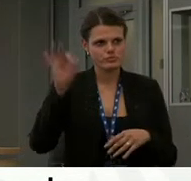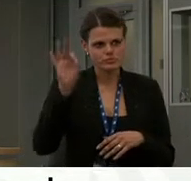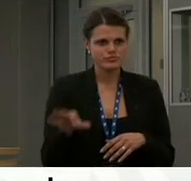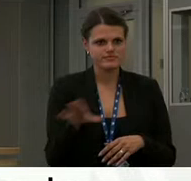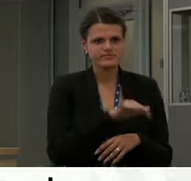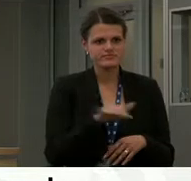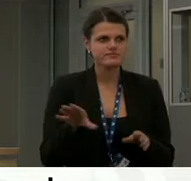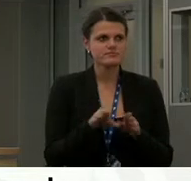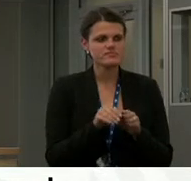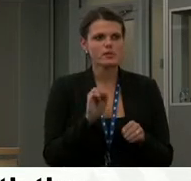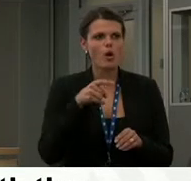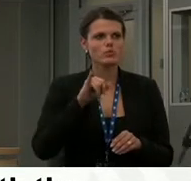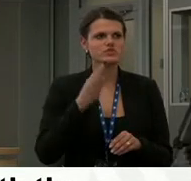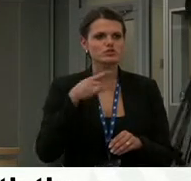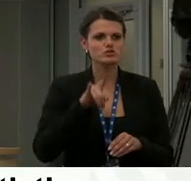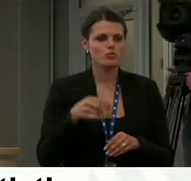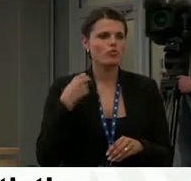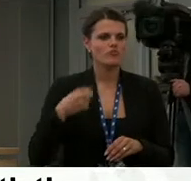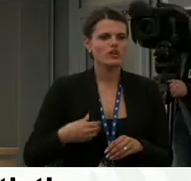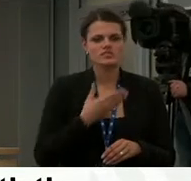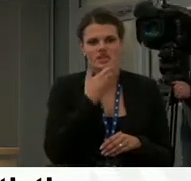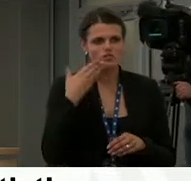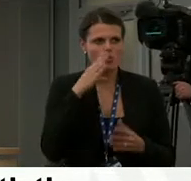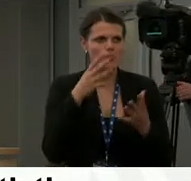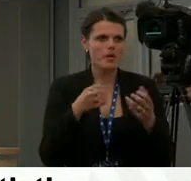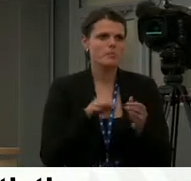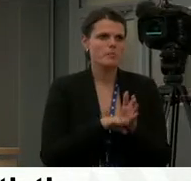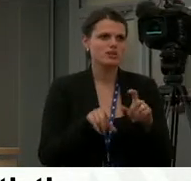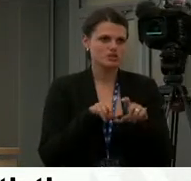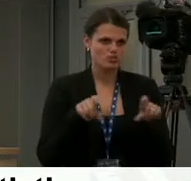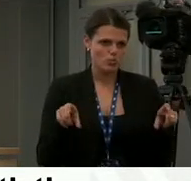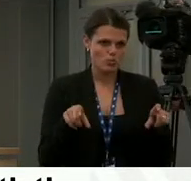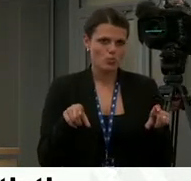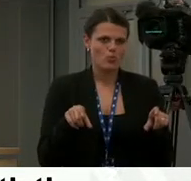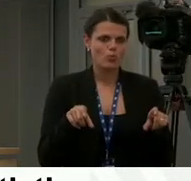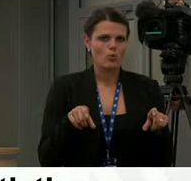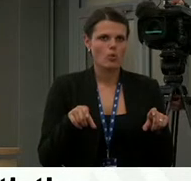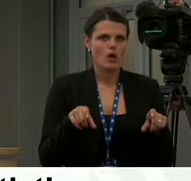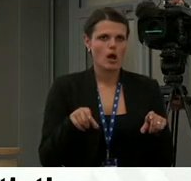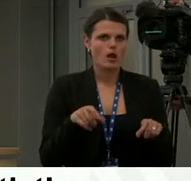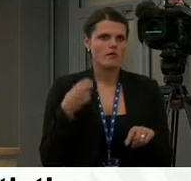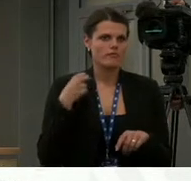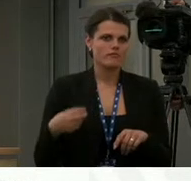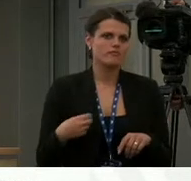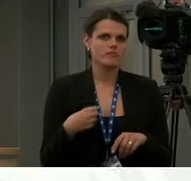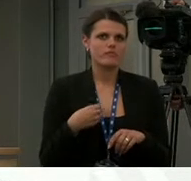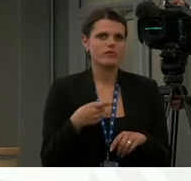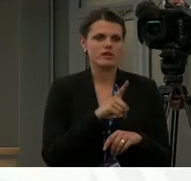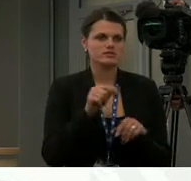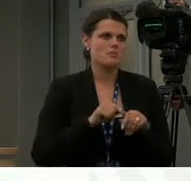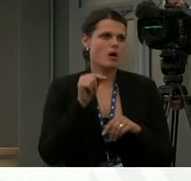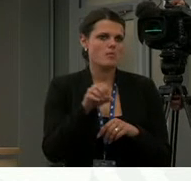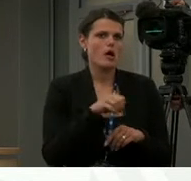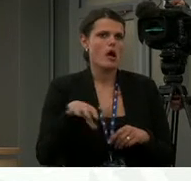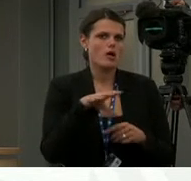all children with autism in France have no access to mainstream education, for which France has been found in violation of the